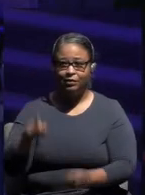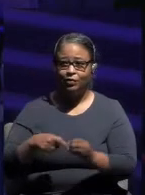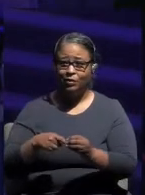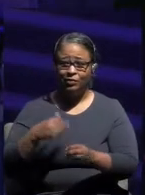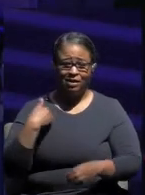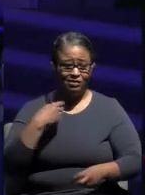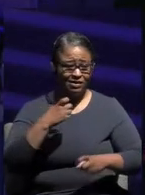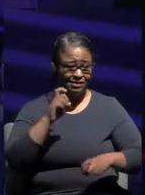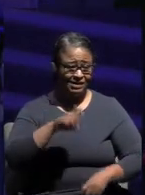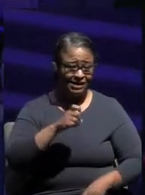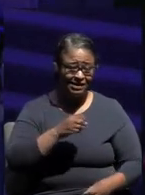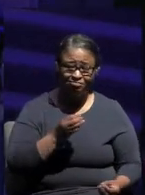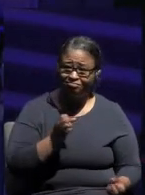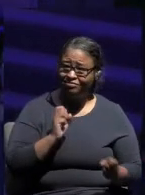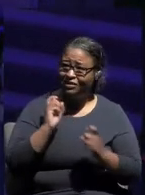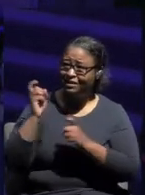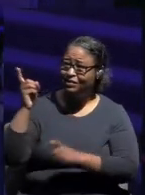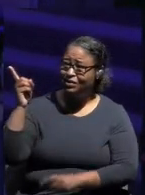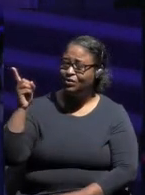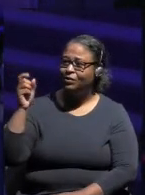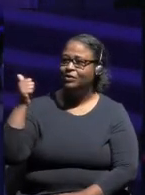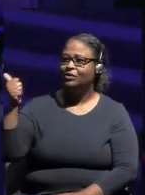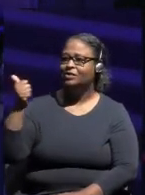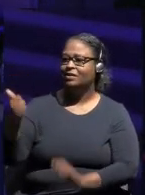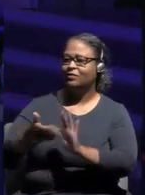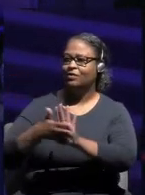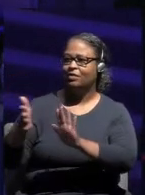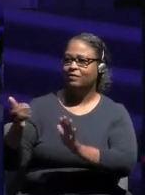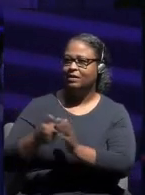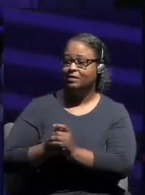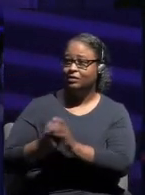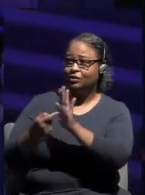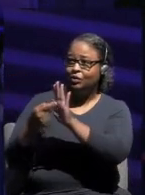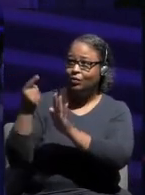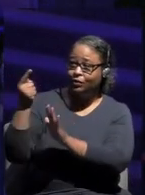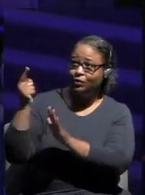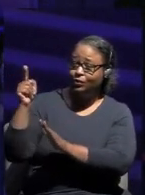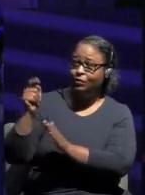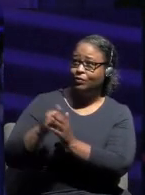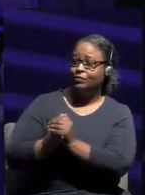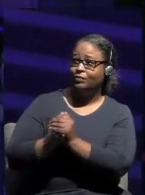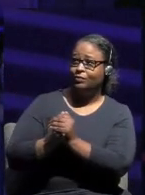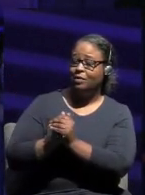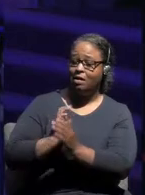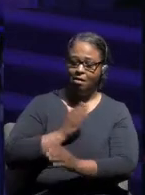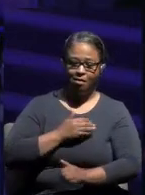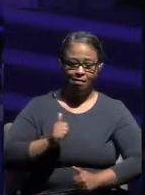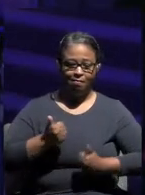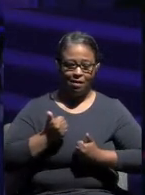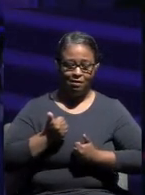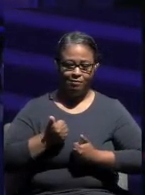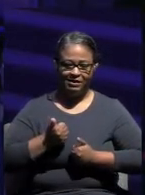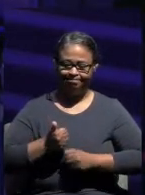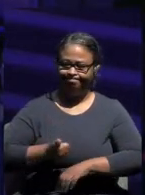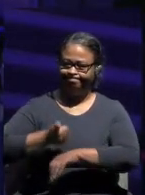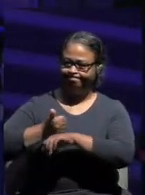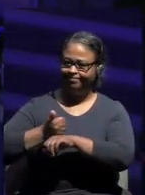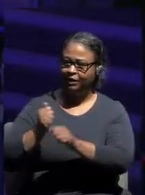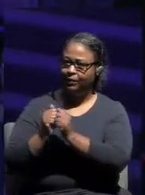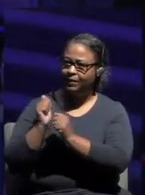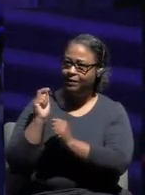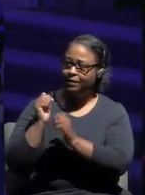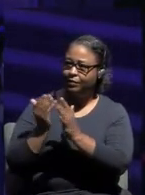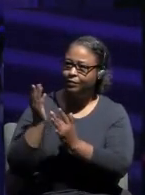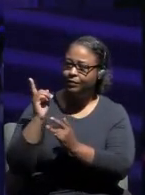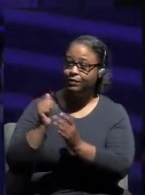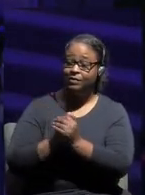we want you to be glorified. We want you to be recognized. And we want our life to be more stable and secure in you, and that